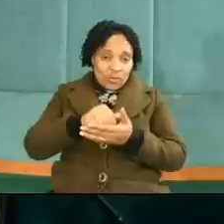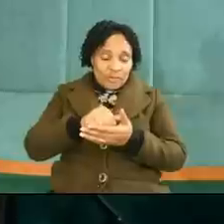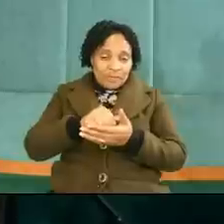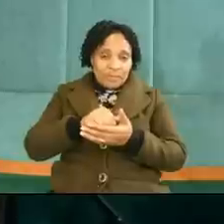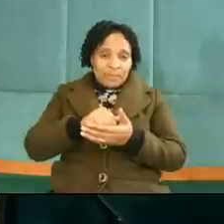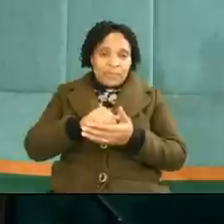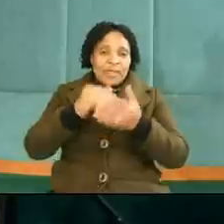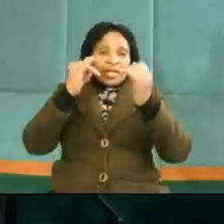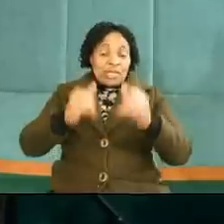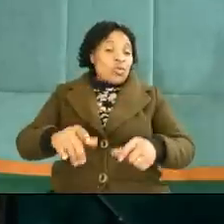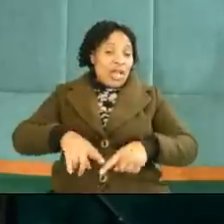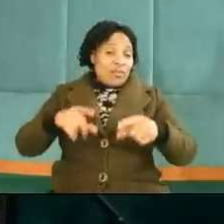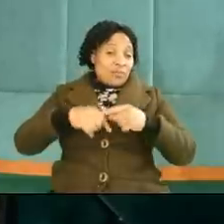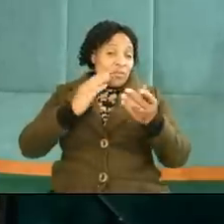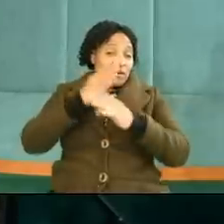New Life over there,